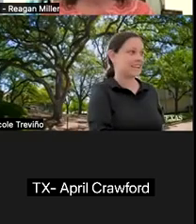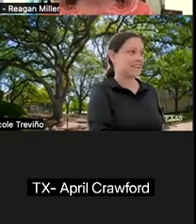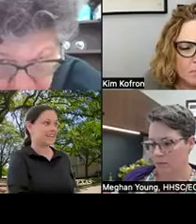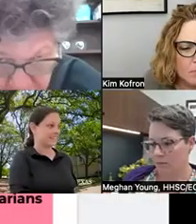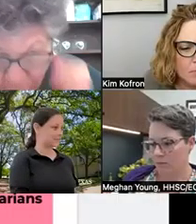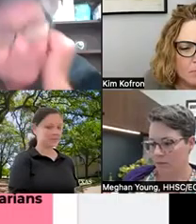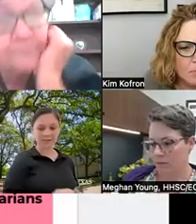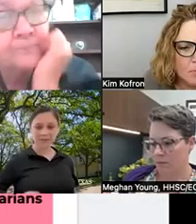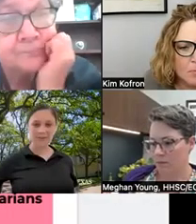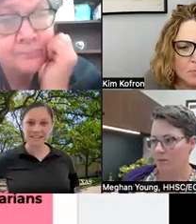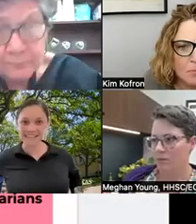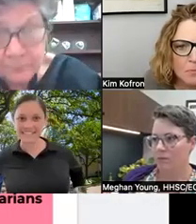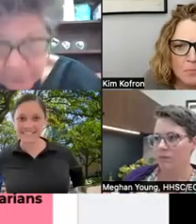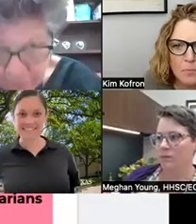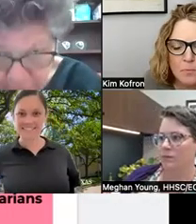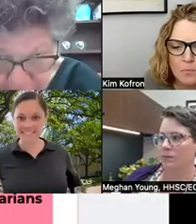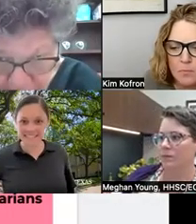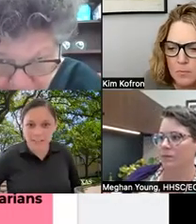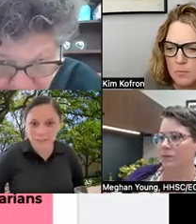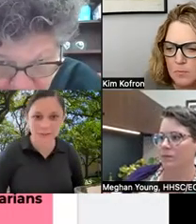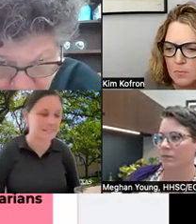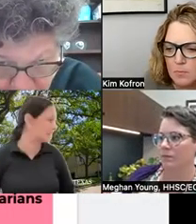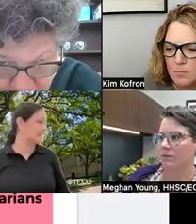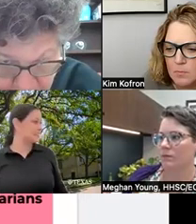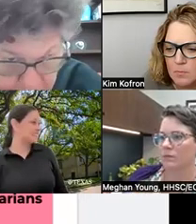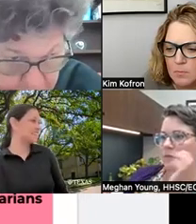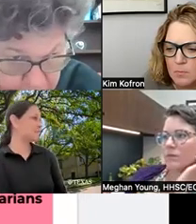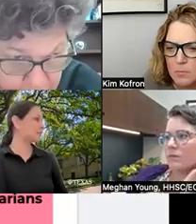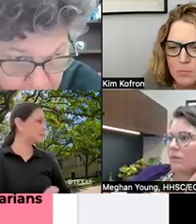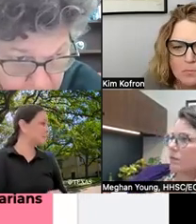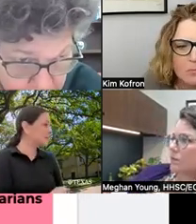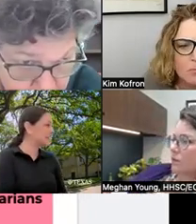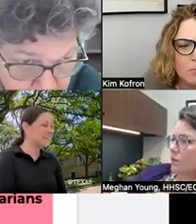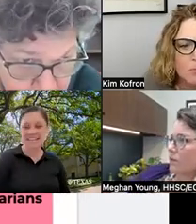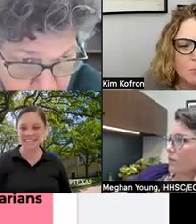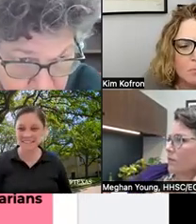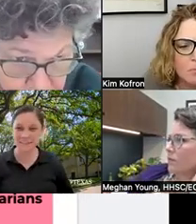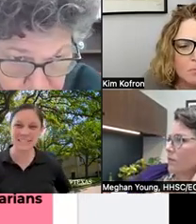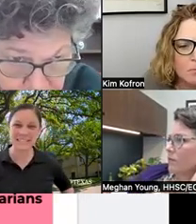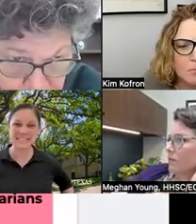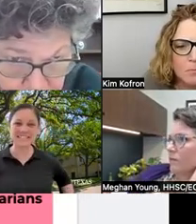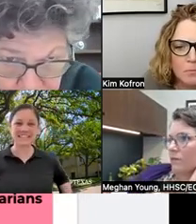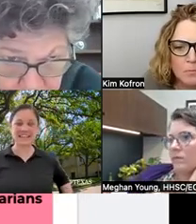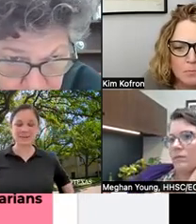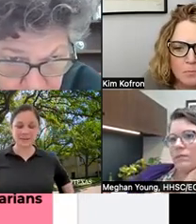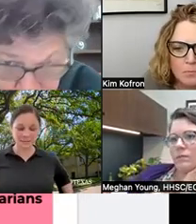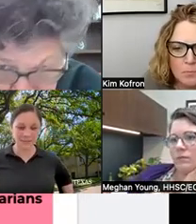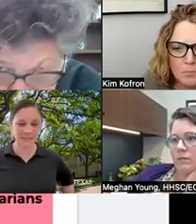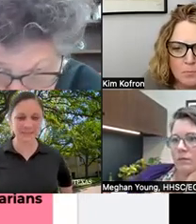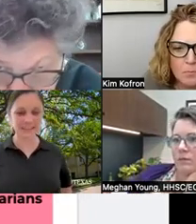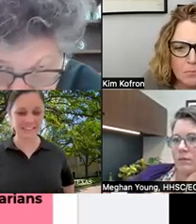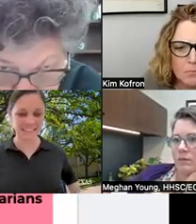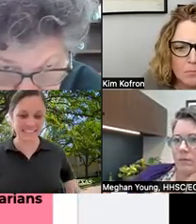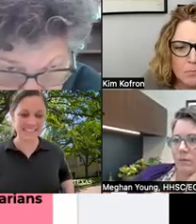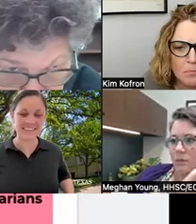All right. Thanks for your great ideas. Trying to get a few of them resized so we can see